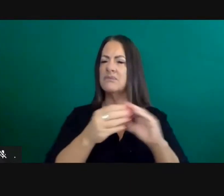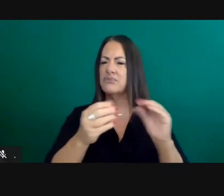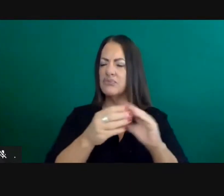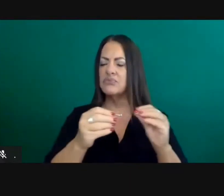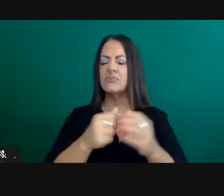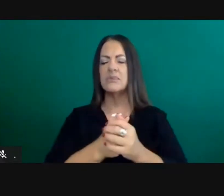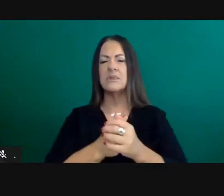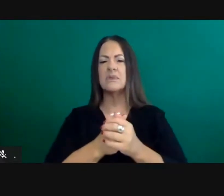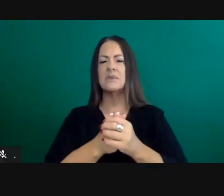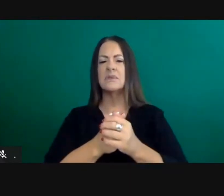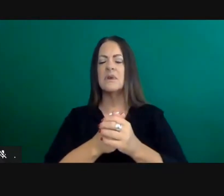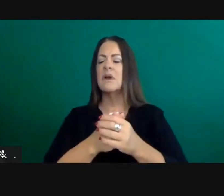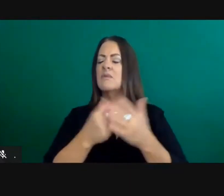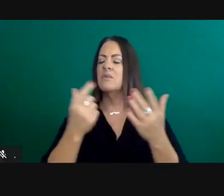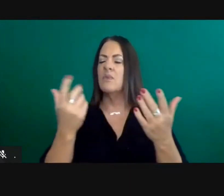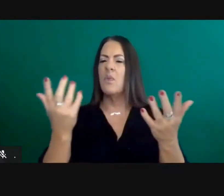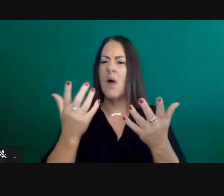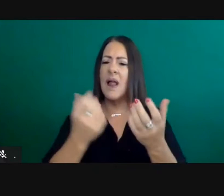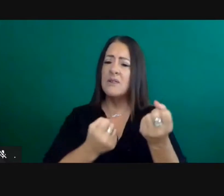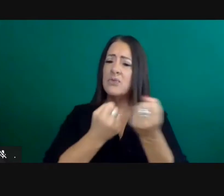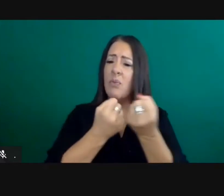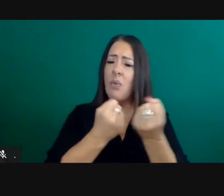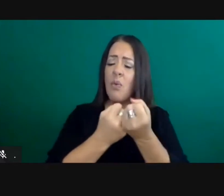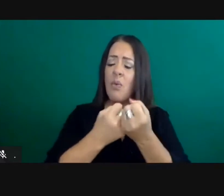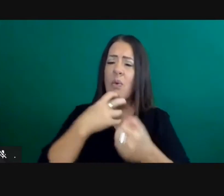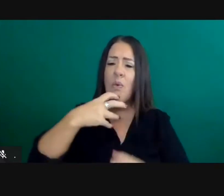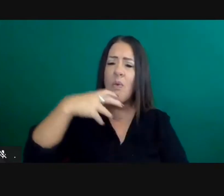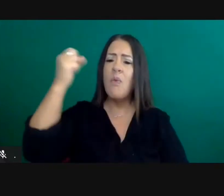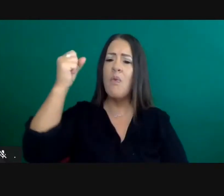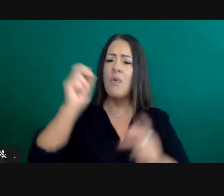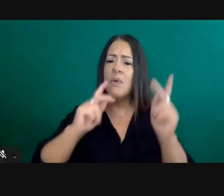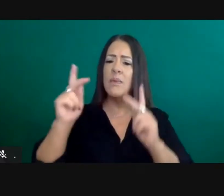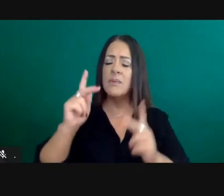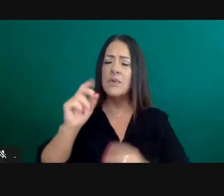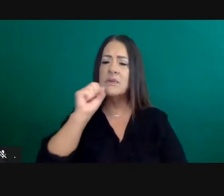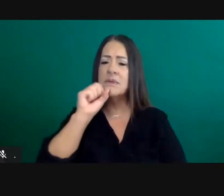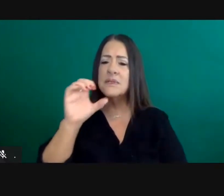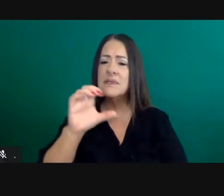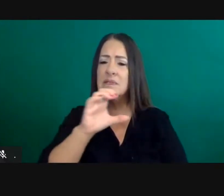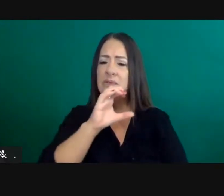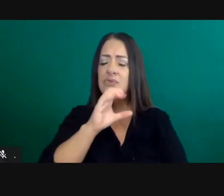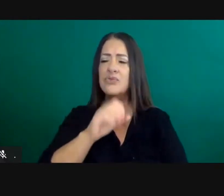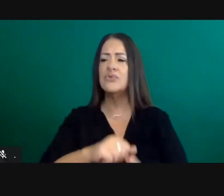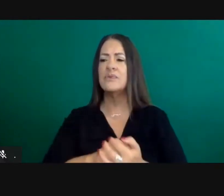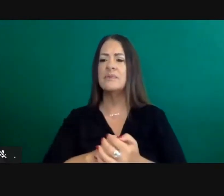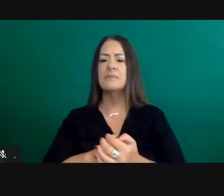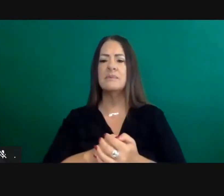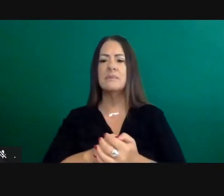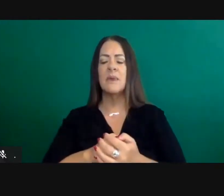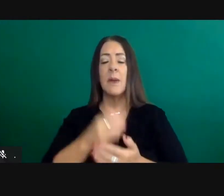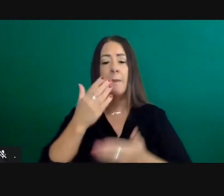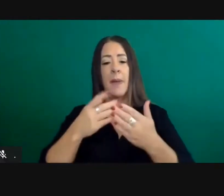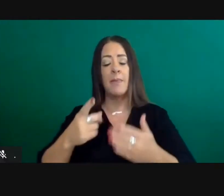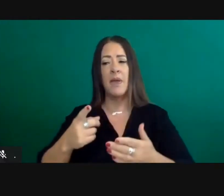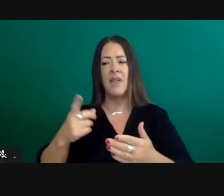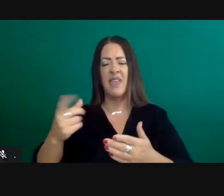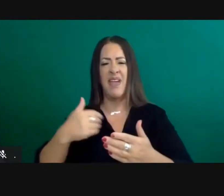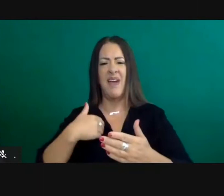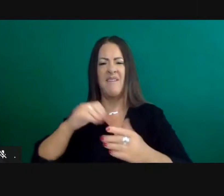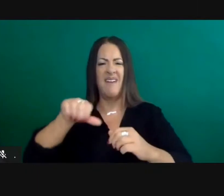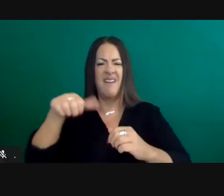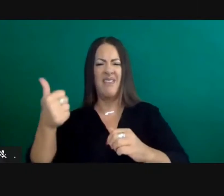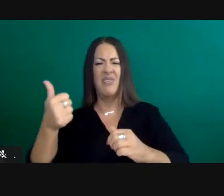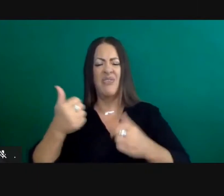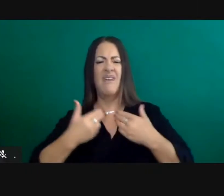really on supporting older Californians, our seniors, those we may be living with who have underlying conditions, and